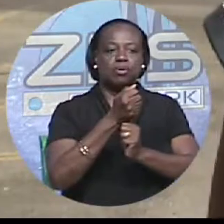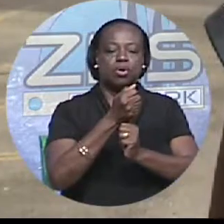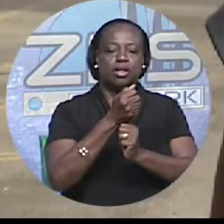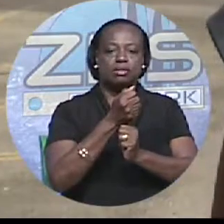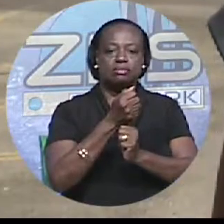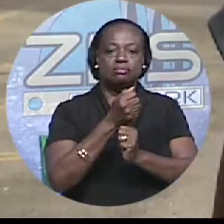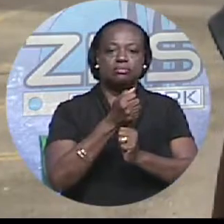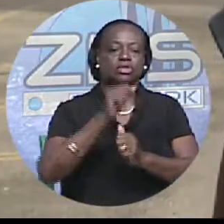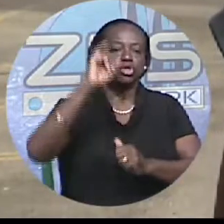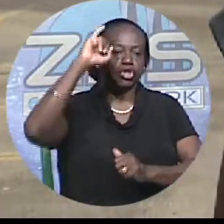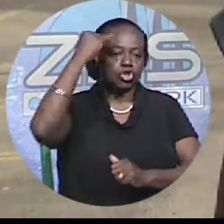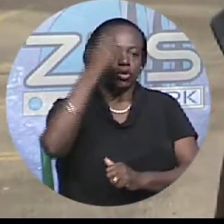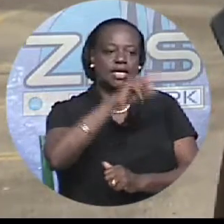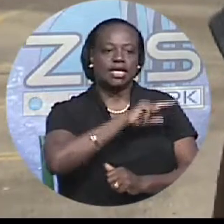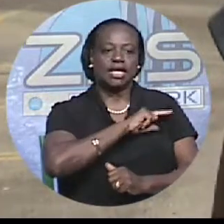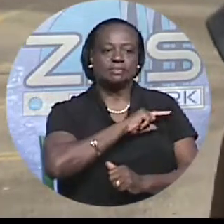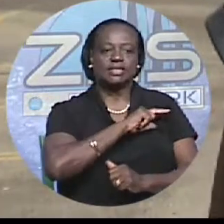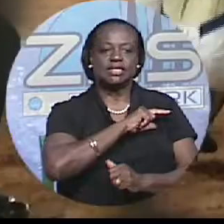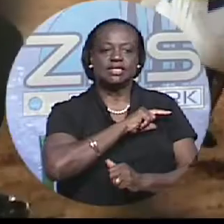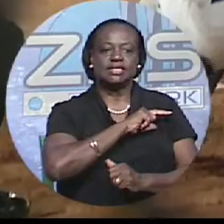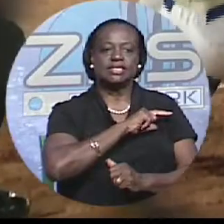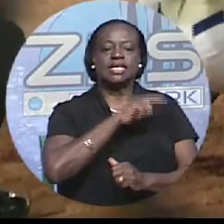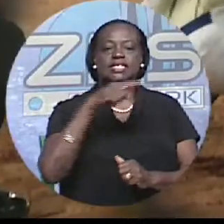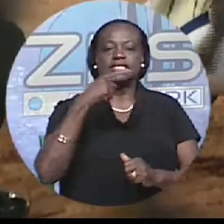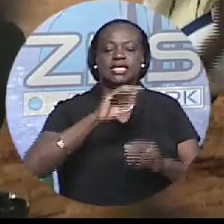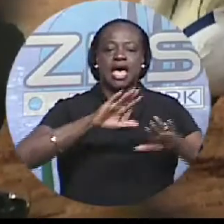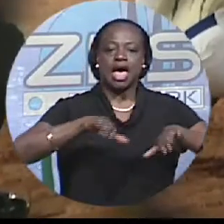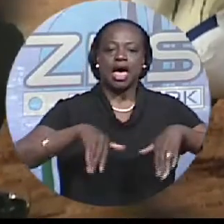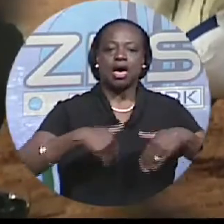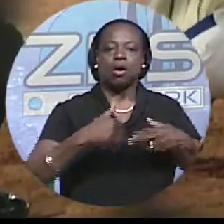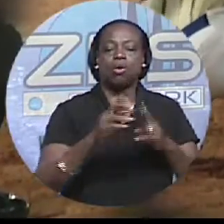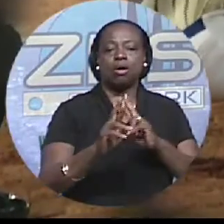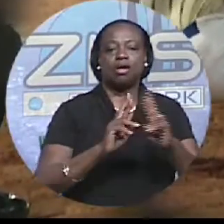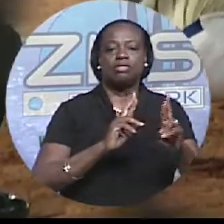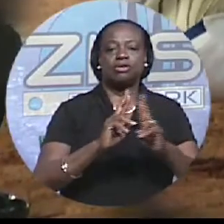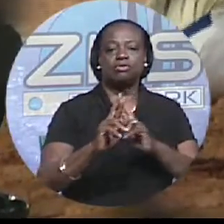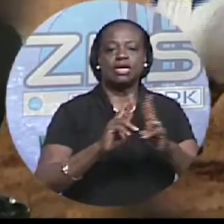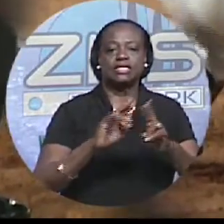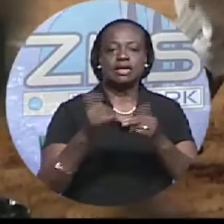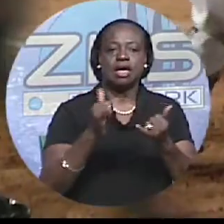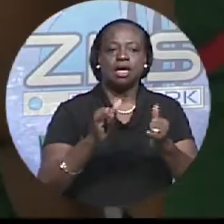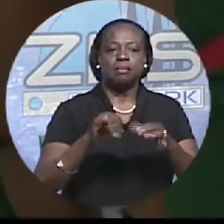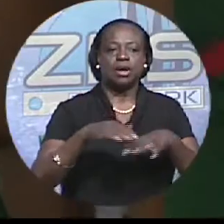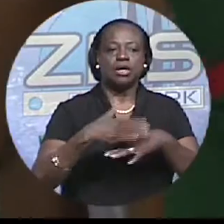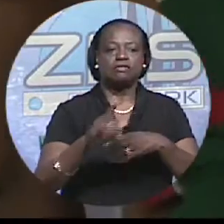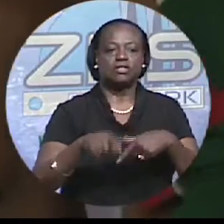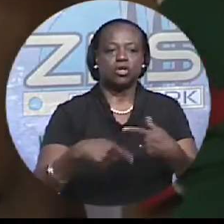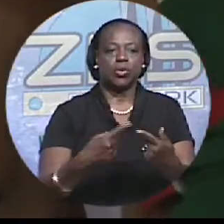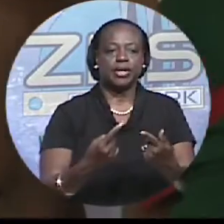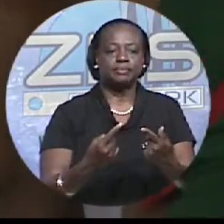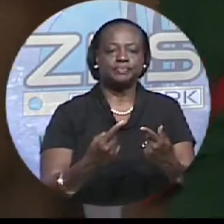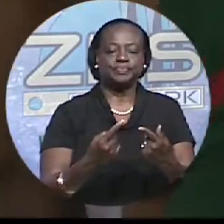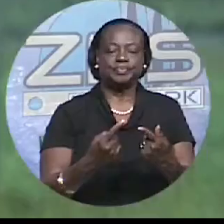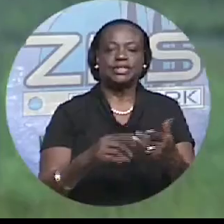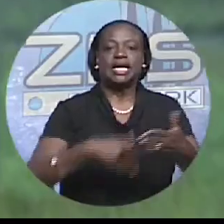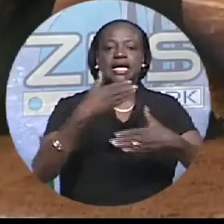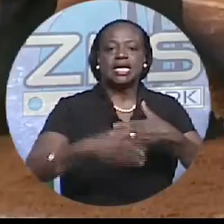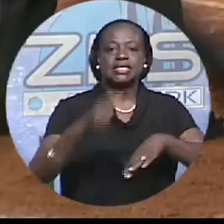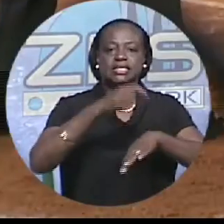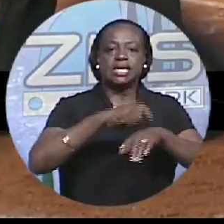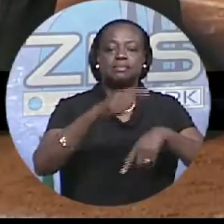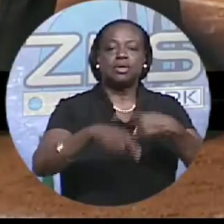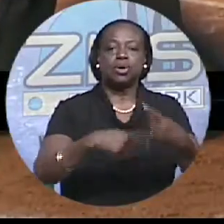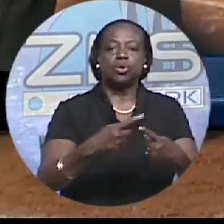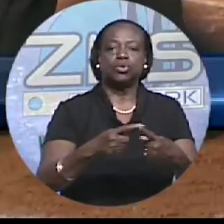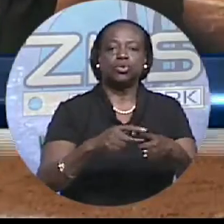Gibson tells us exactly how the race in the playoffs for the New Providence Softball Association is heating up. Kelsey, the next time you go to the ballpark, you